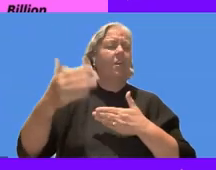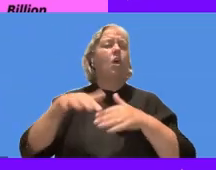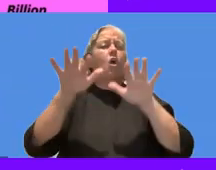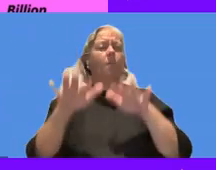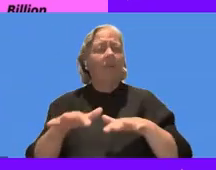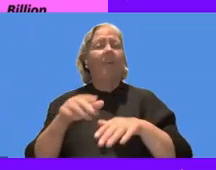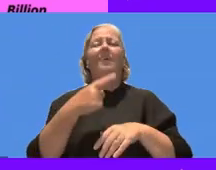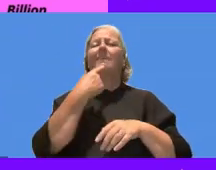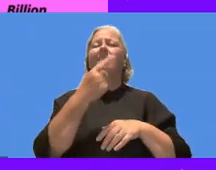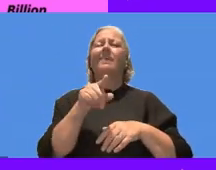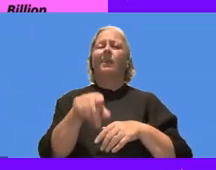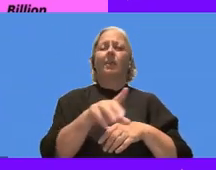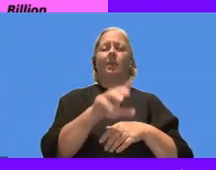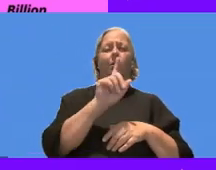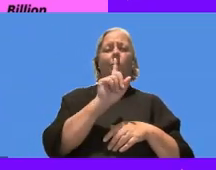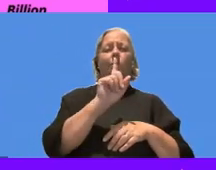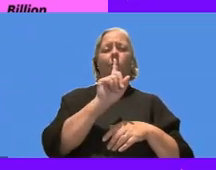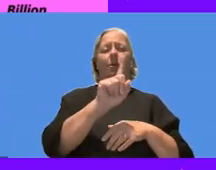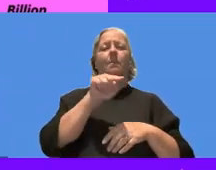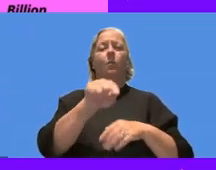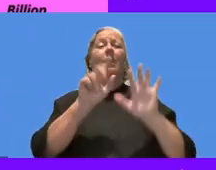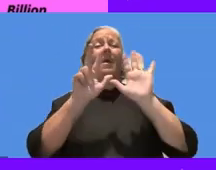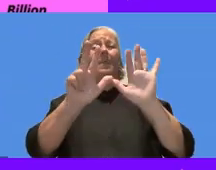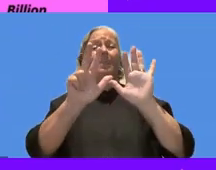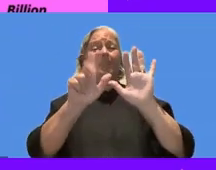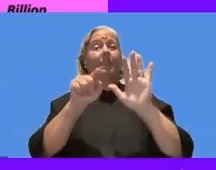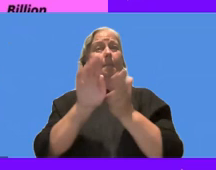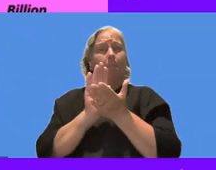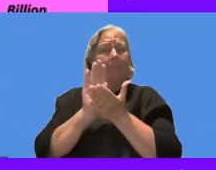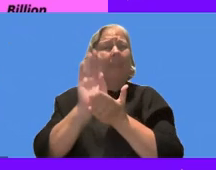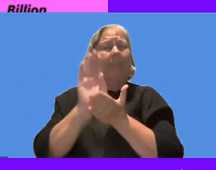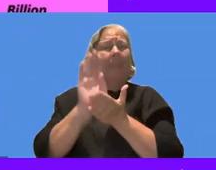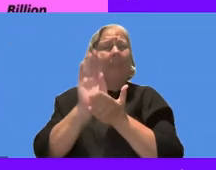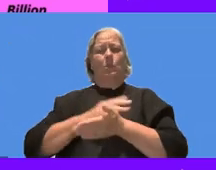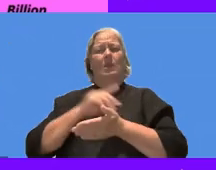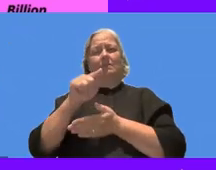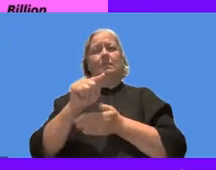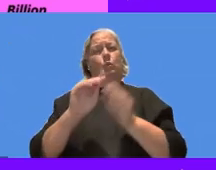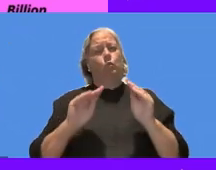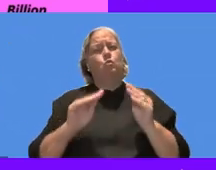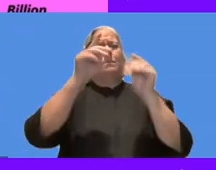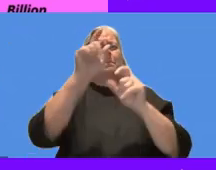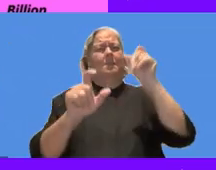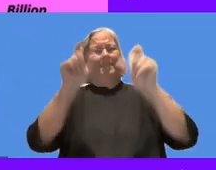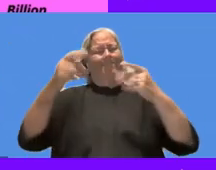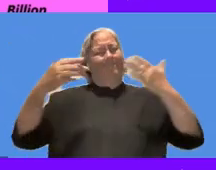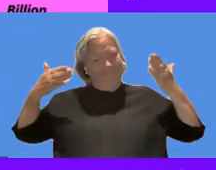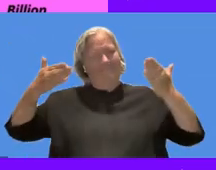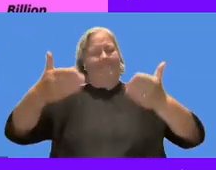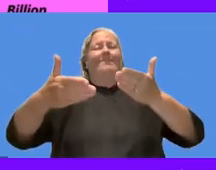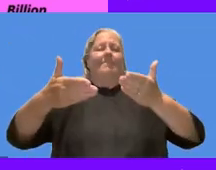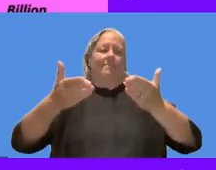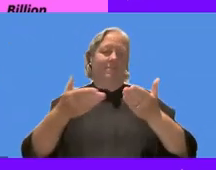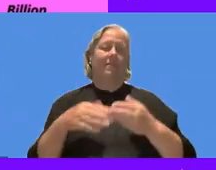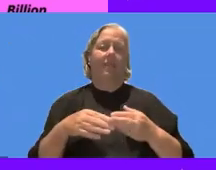campaign to really highlight the voices of young people on the issues that affect. So just drawing on your own reflections here,